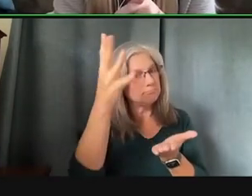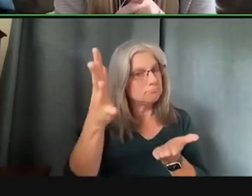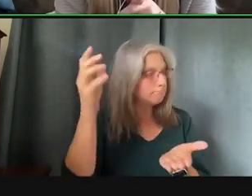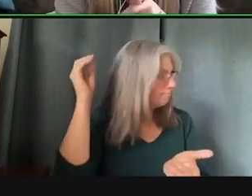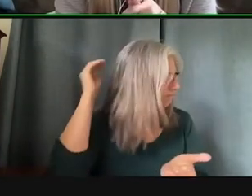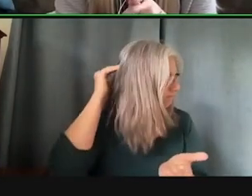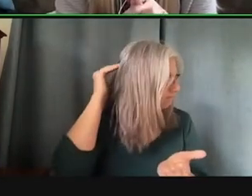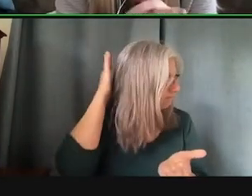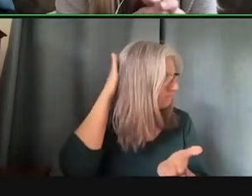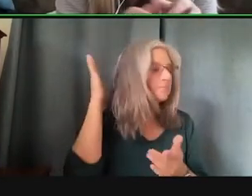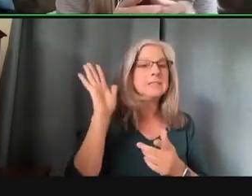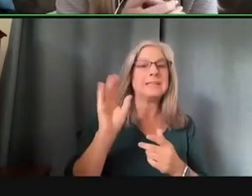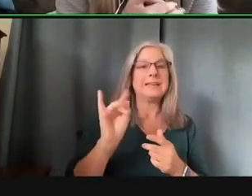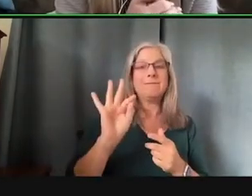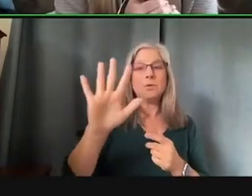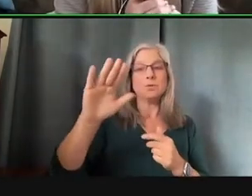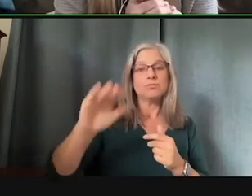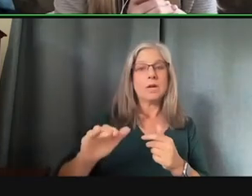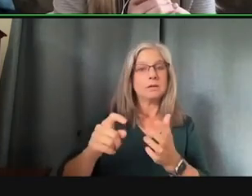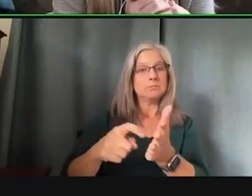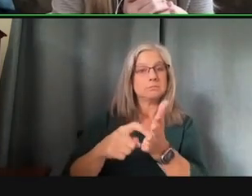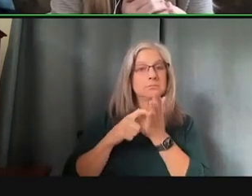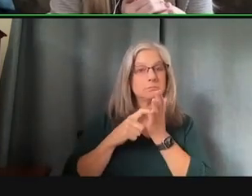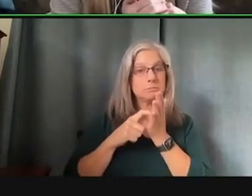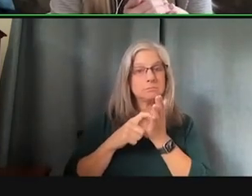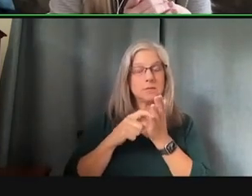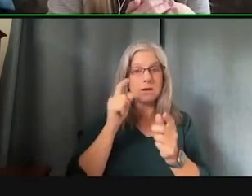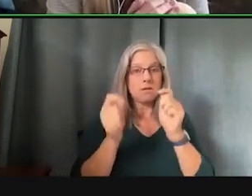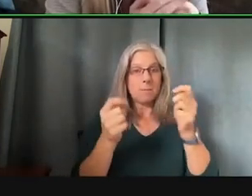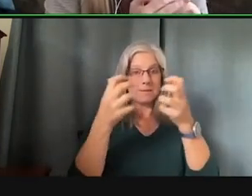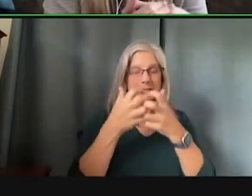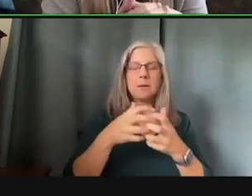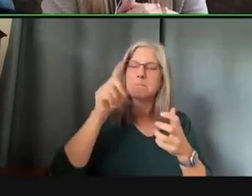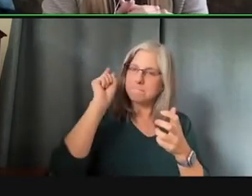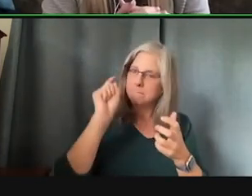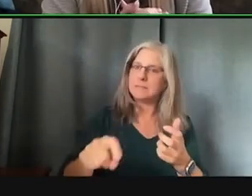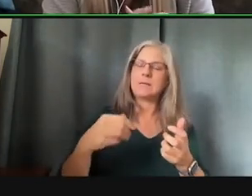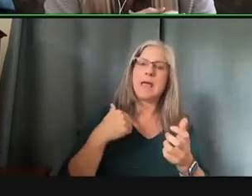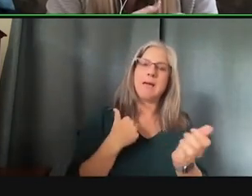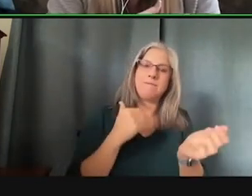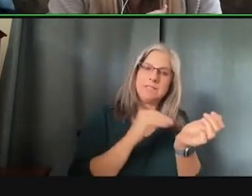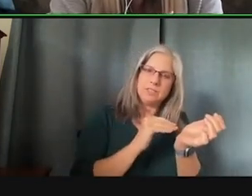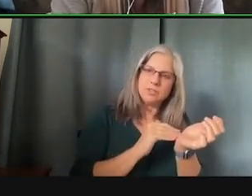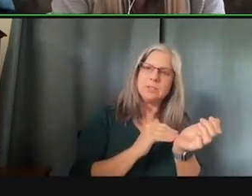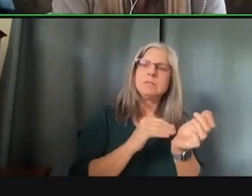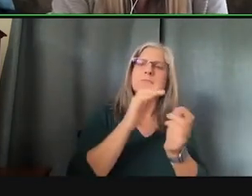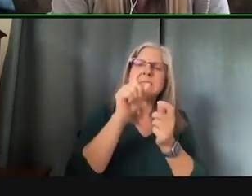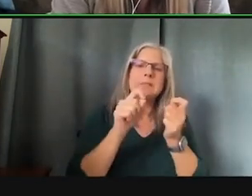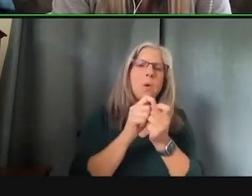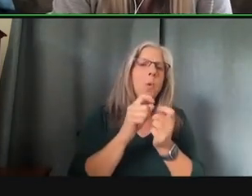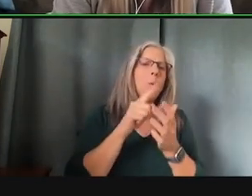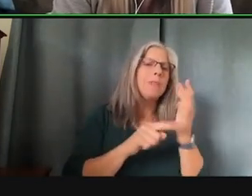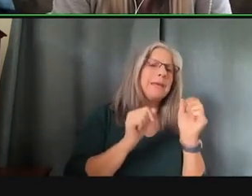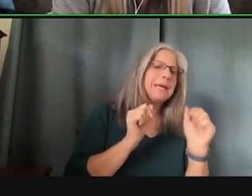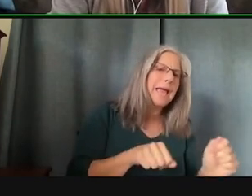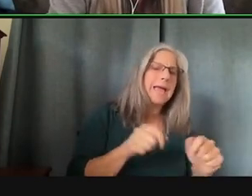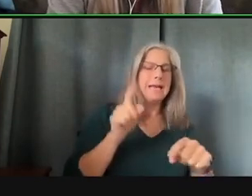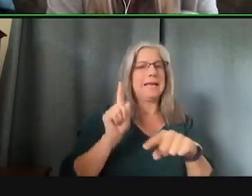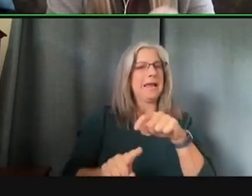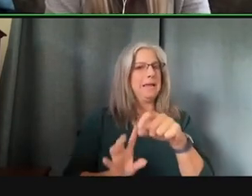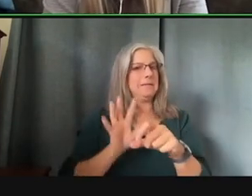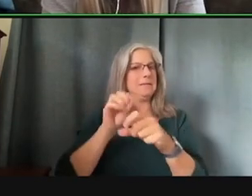your child requires accommodation, you need documentation from your physician as to what they can and cannot participate